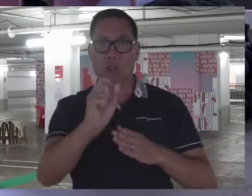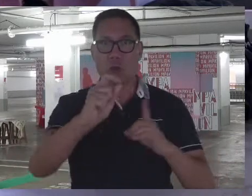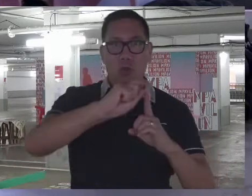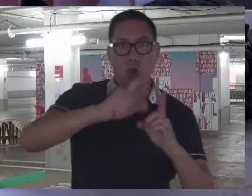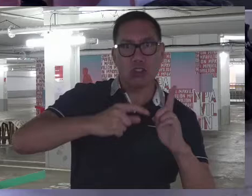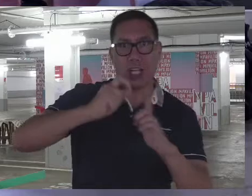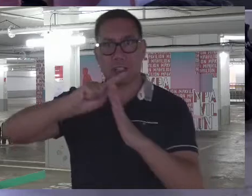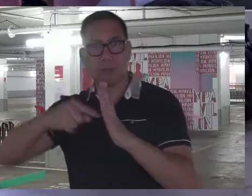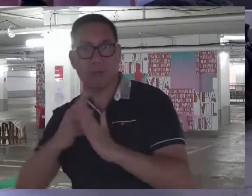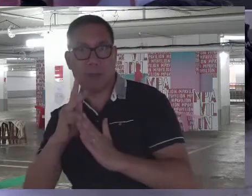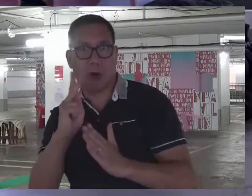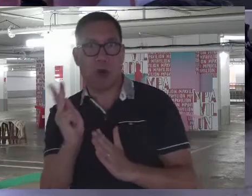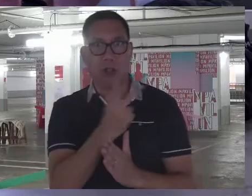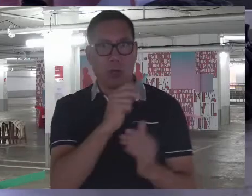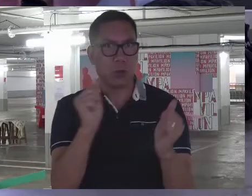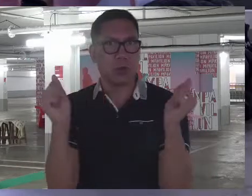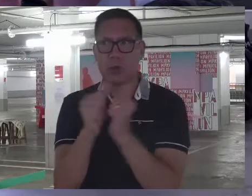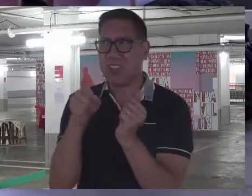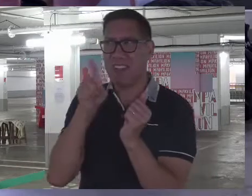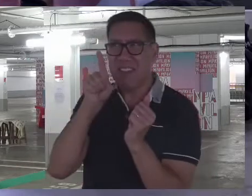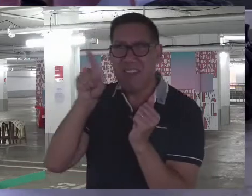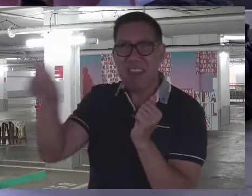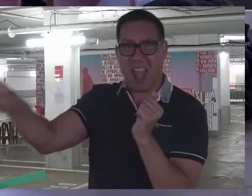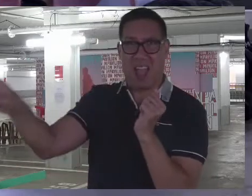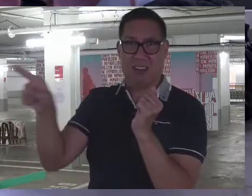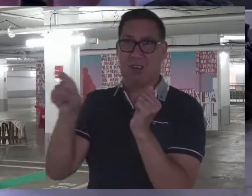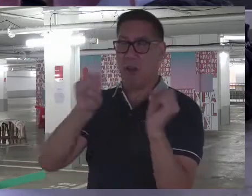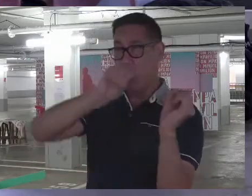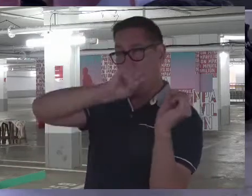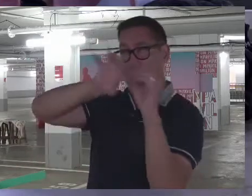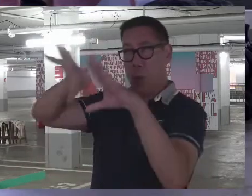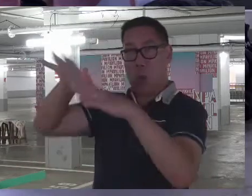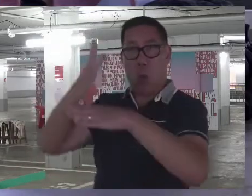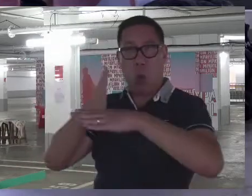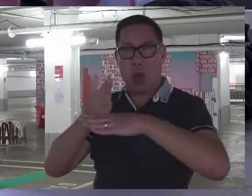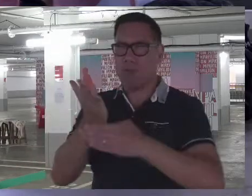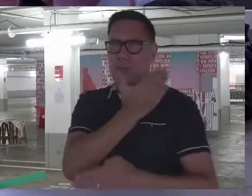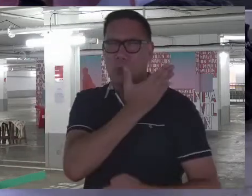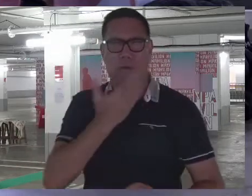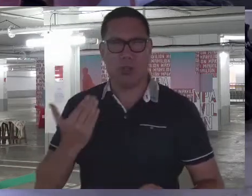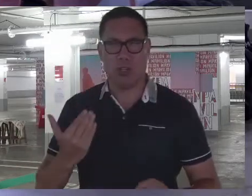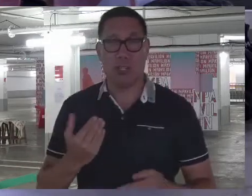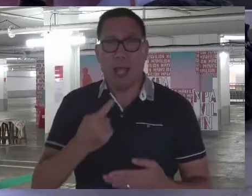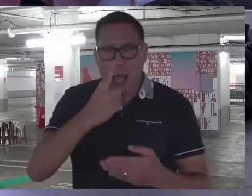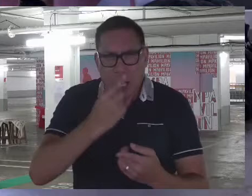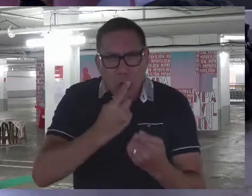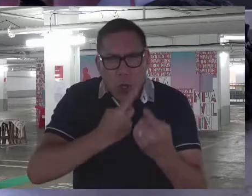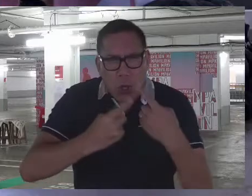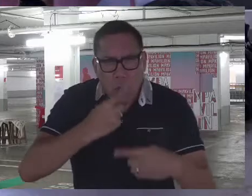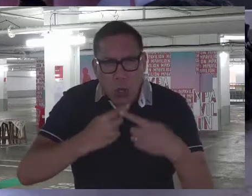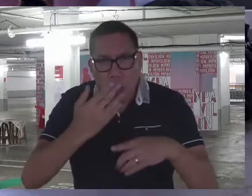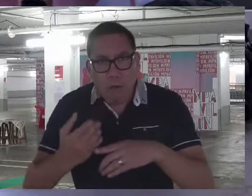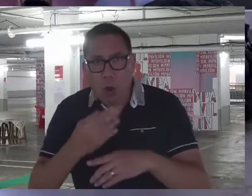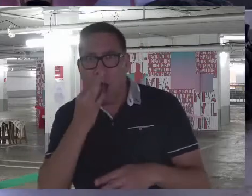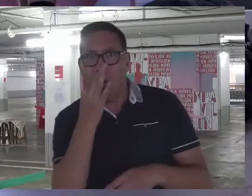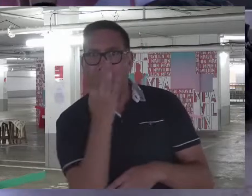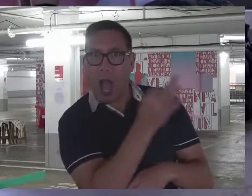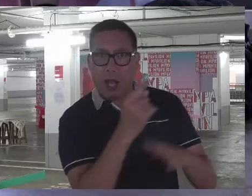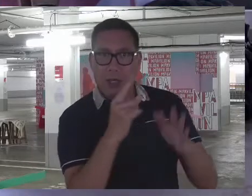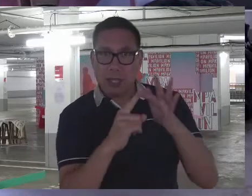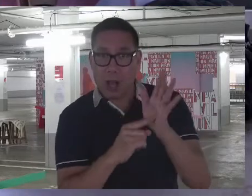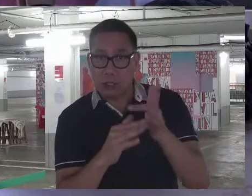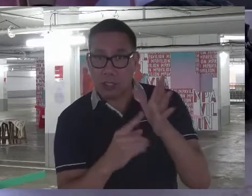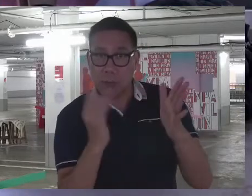here. So this is beautiful. Can you tell us a bit about it before we move on to Parliament? So